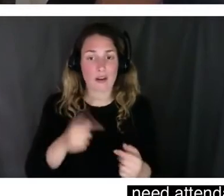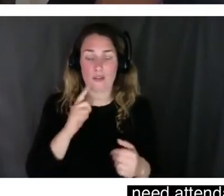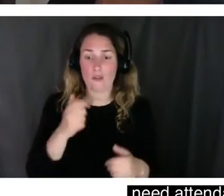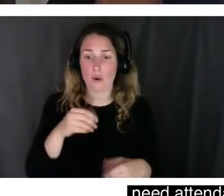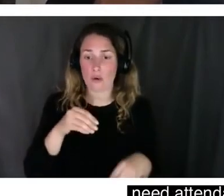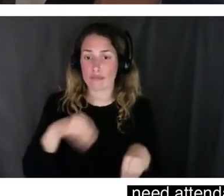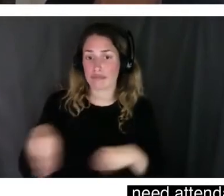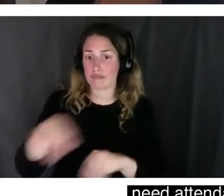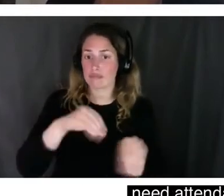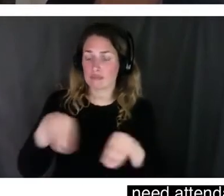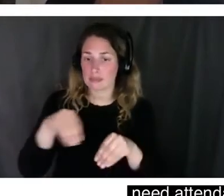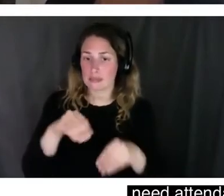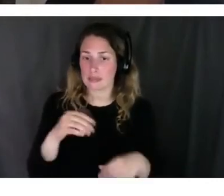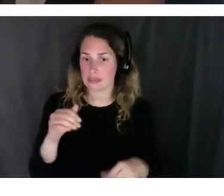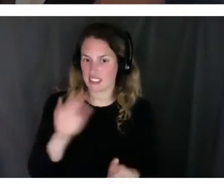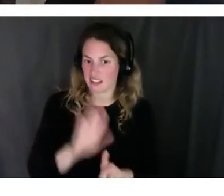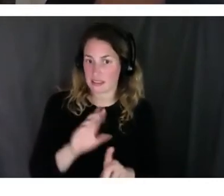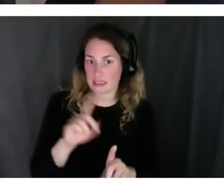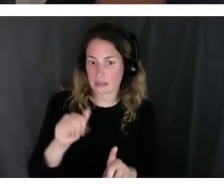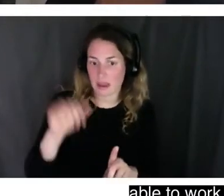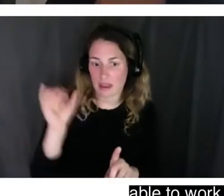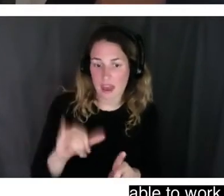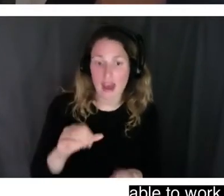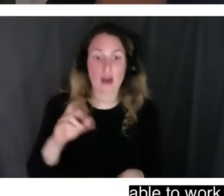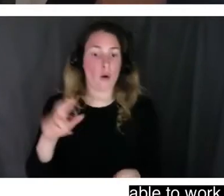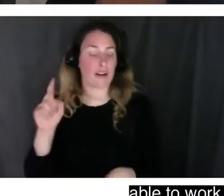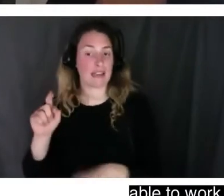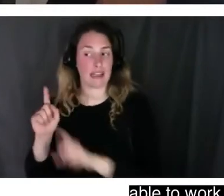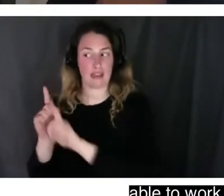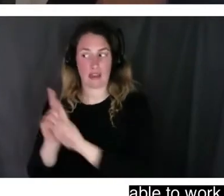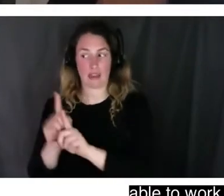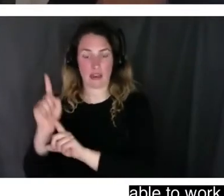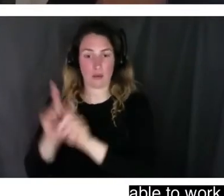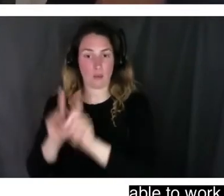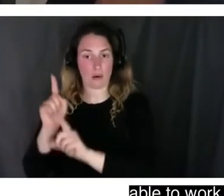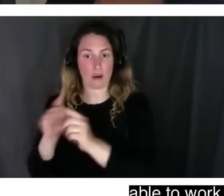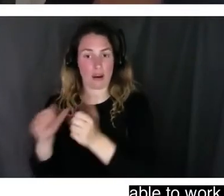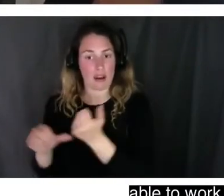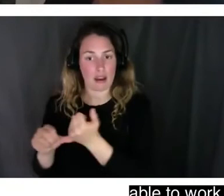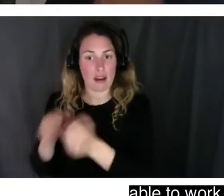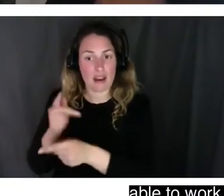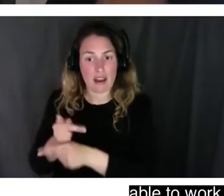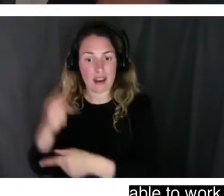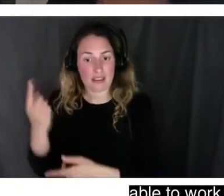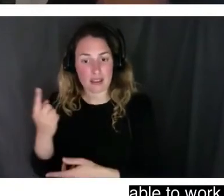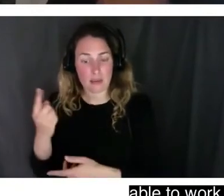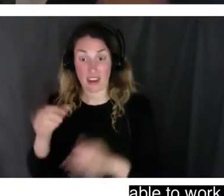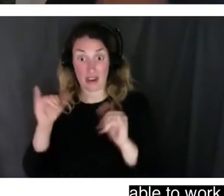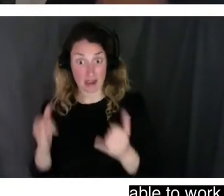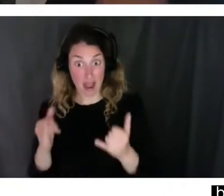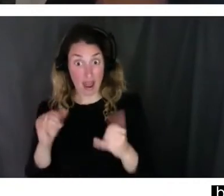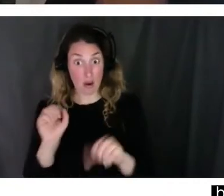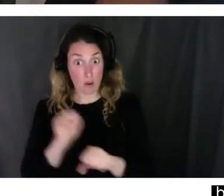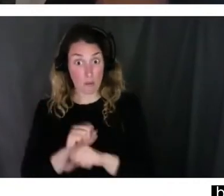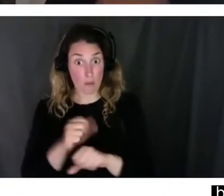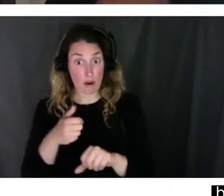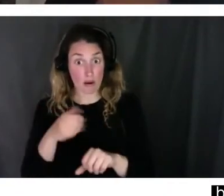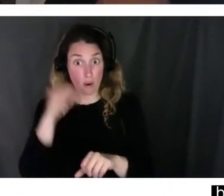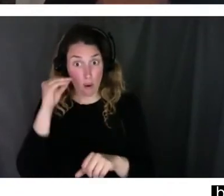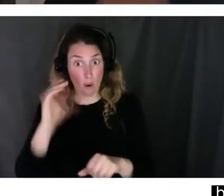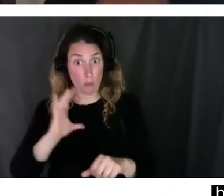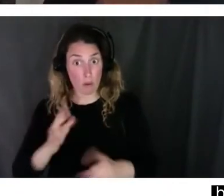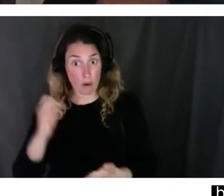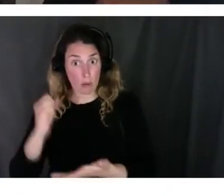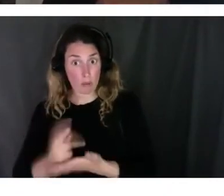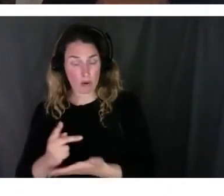care or other supports. Being able to work from home as an option can only be